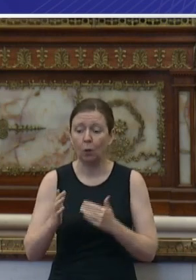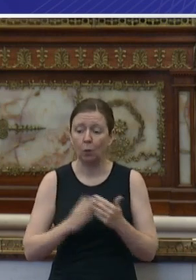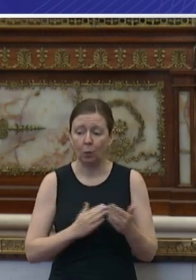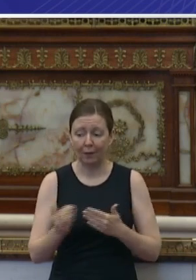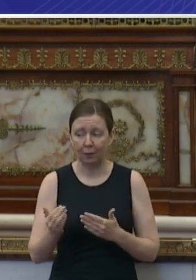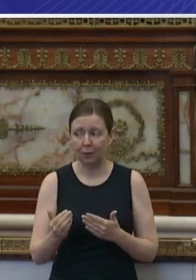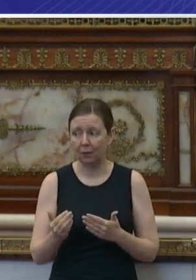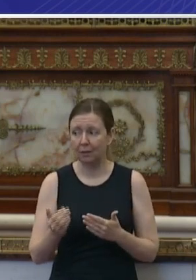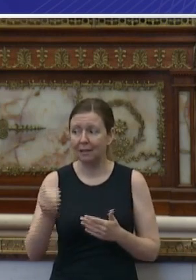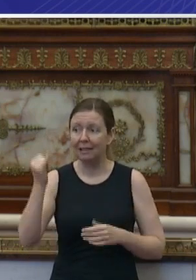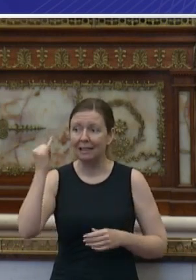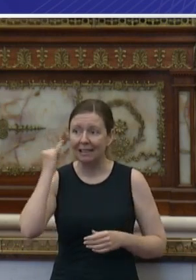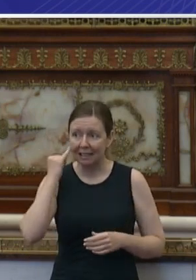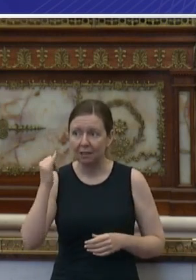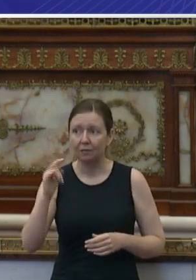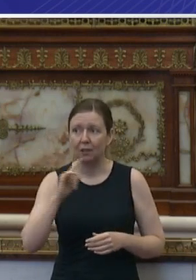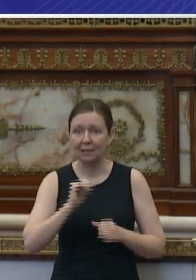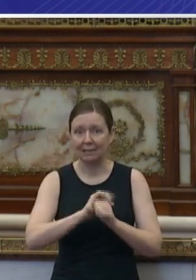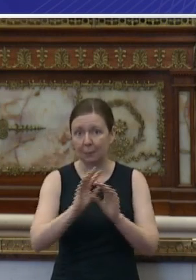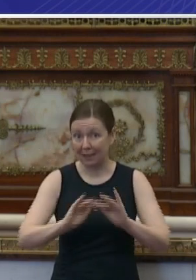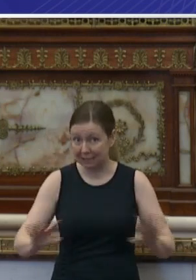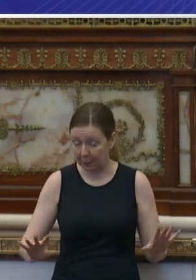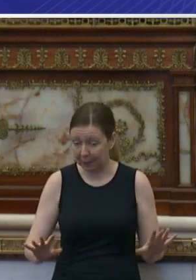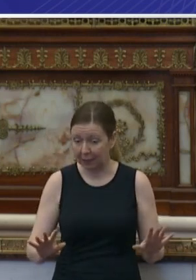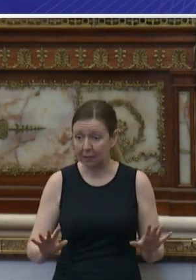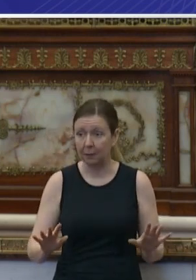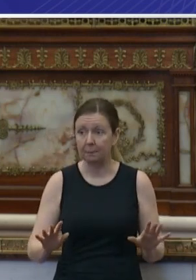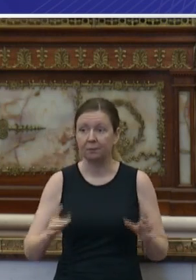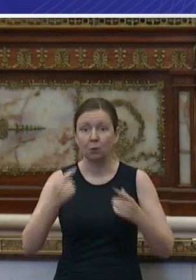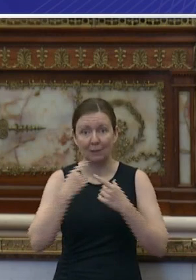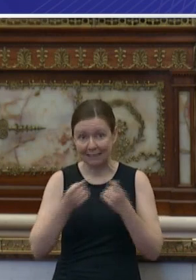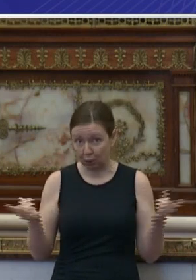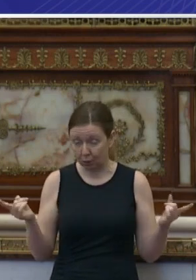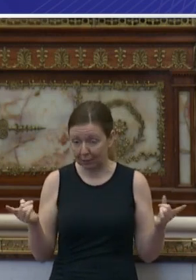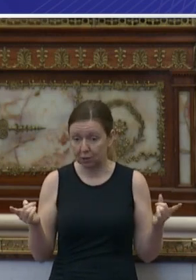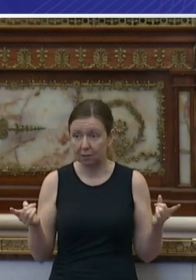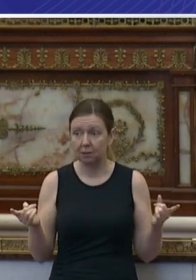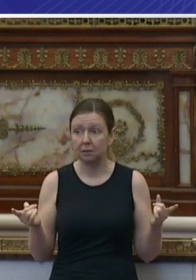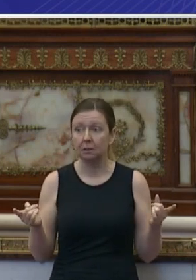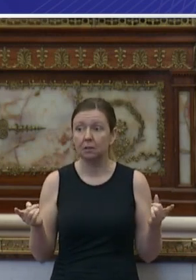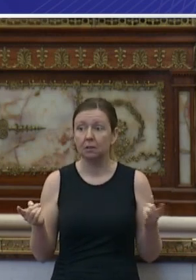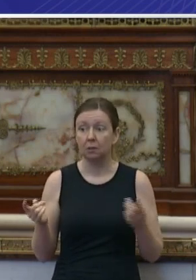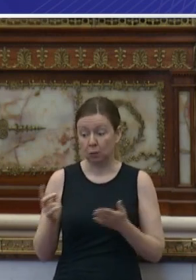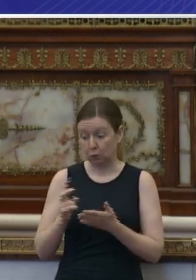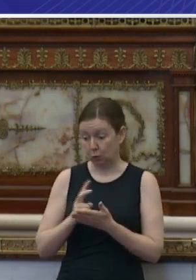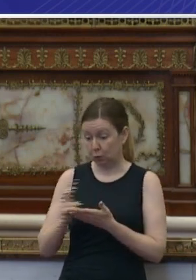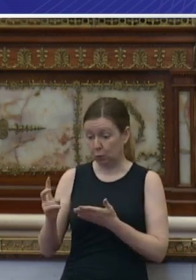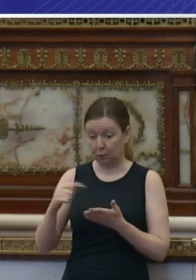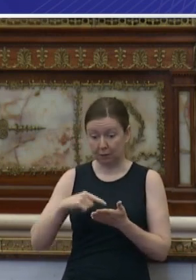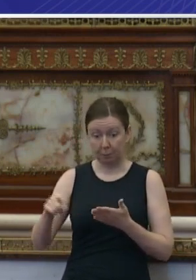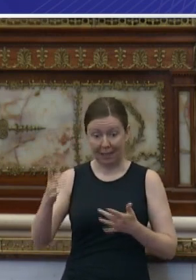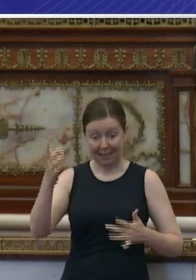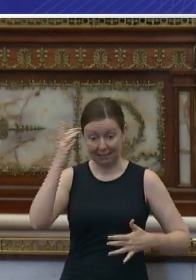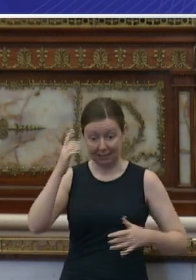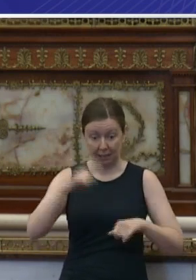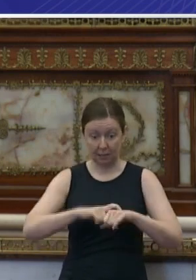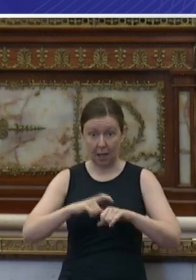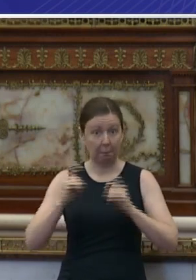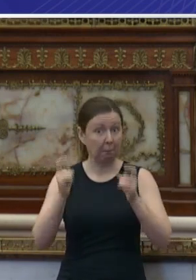not, if there is a pandemic declared or a declaration, is 2 weeks worth of paid sick time automatically